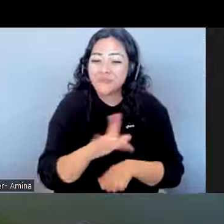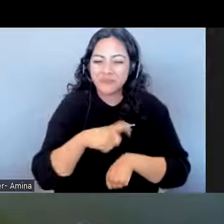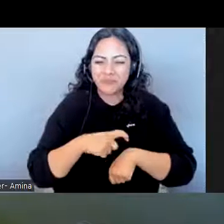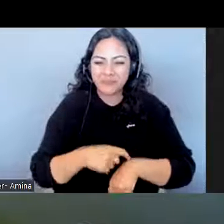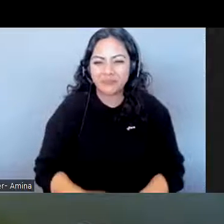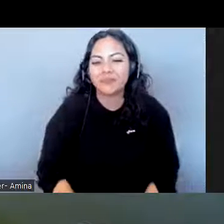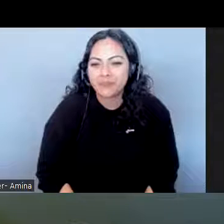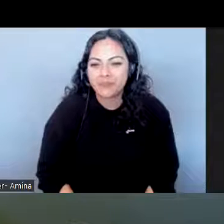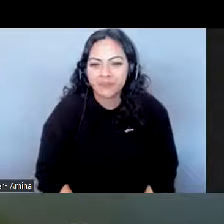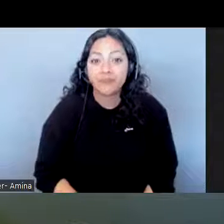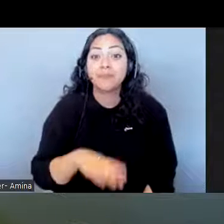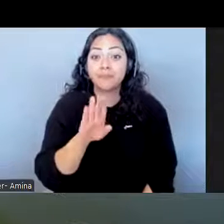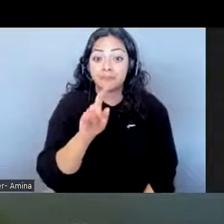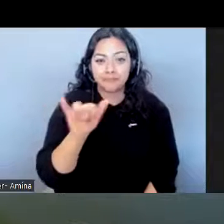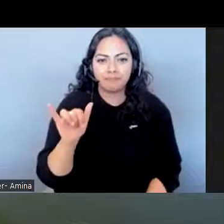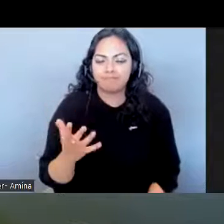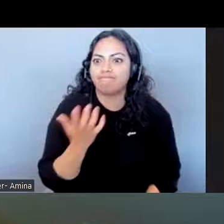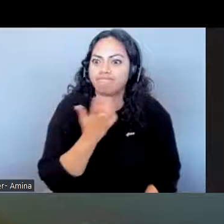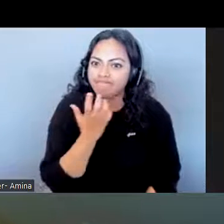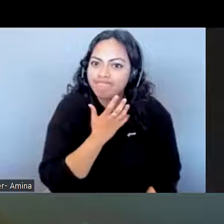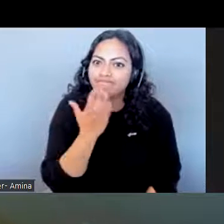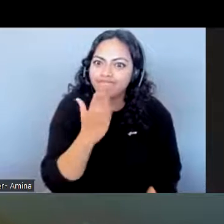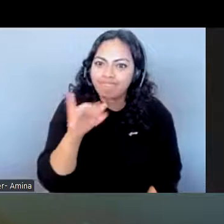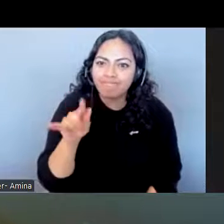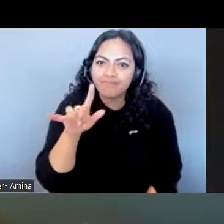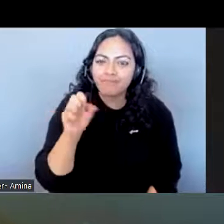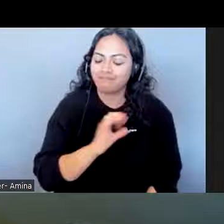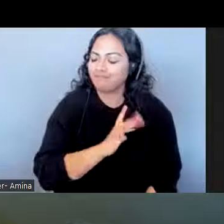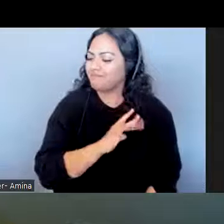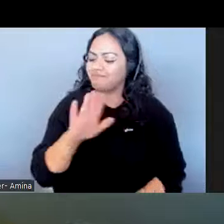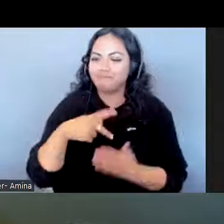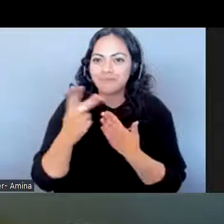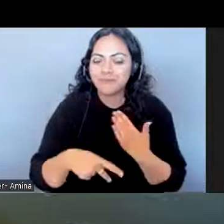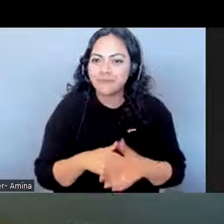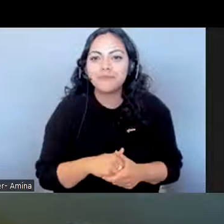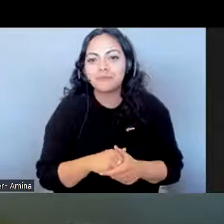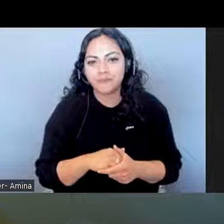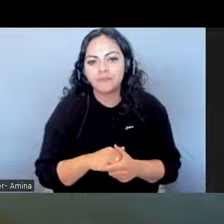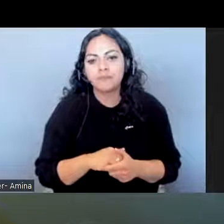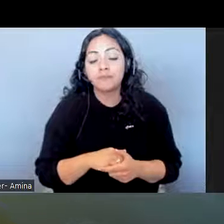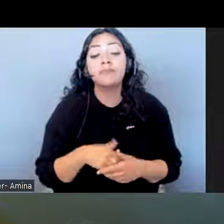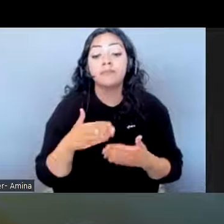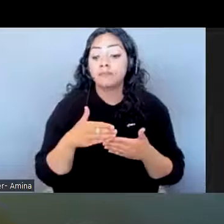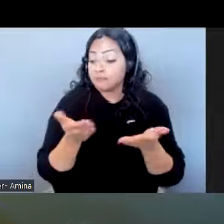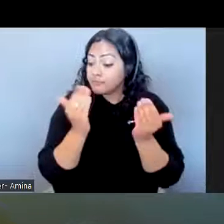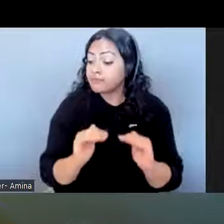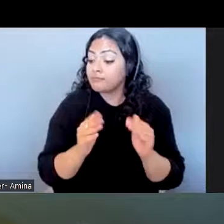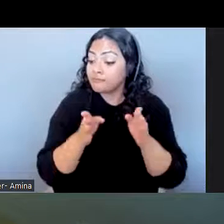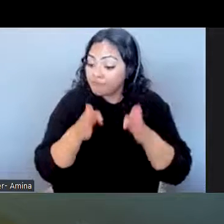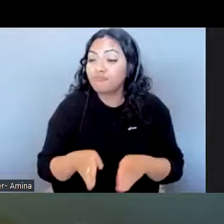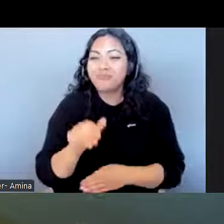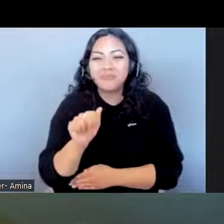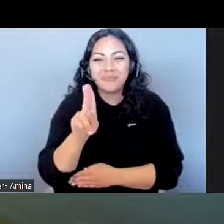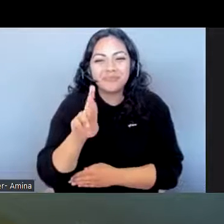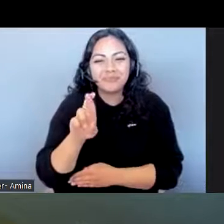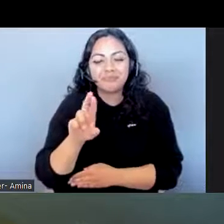Wow, thanks, Jules. That was fascinating. So our next speaker up is Audrey, and she's going to talk